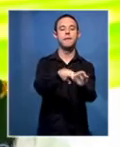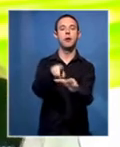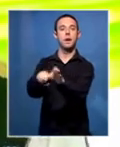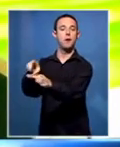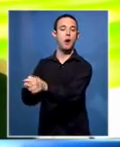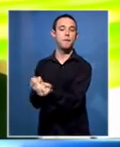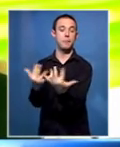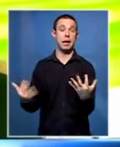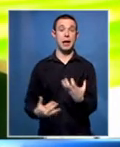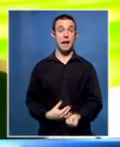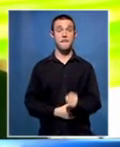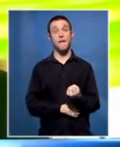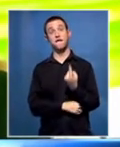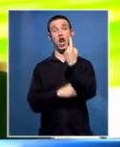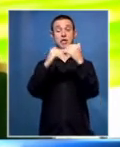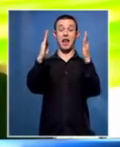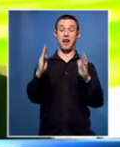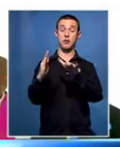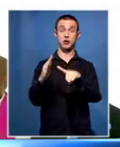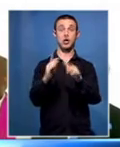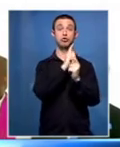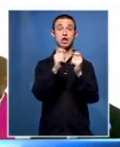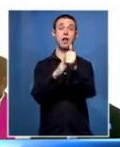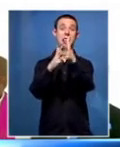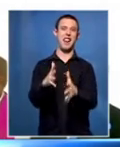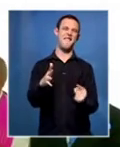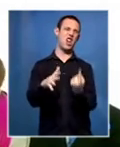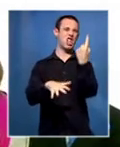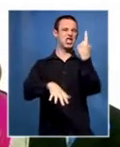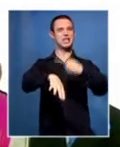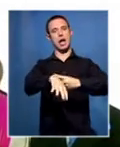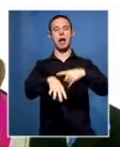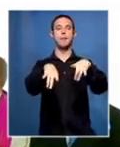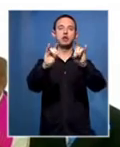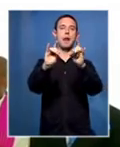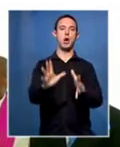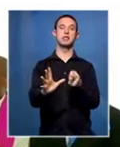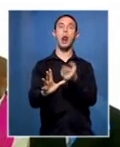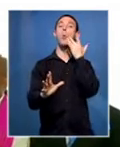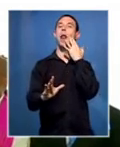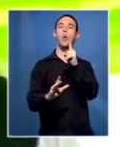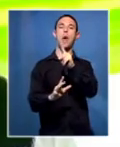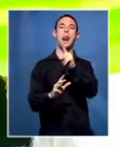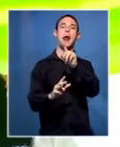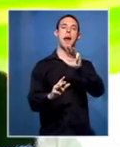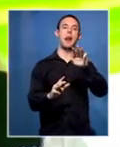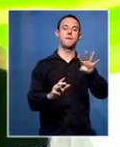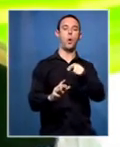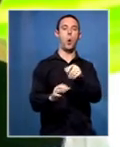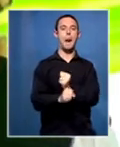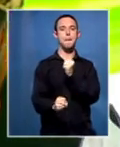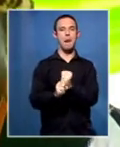elected as the first chairperson of the National House of Traditional Leaders after 1994. And over the years, he strongly defended